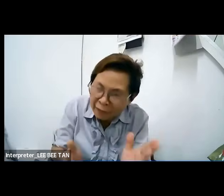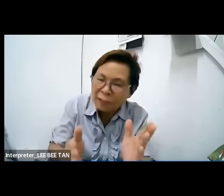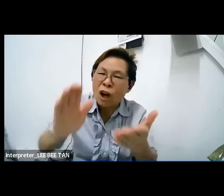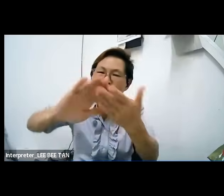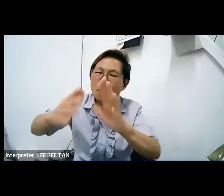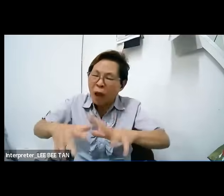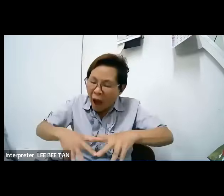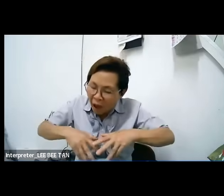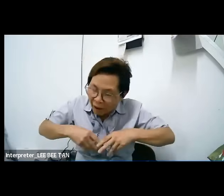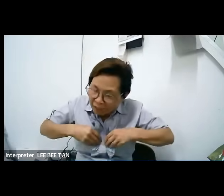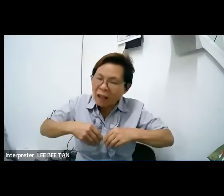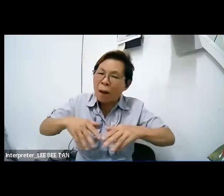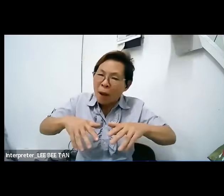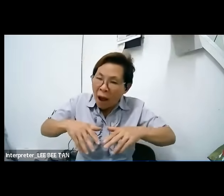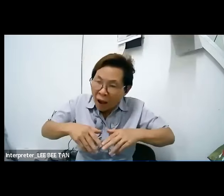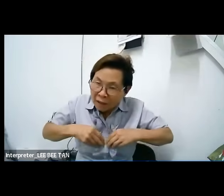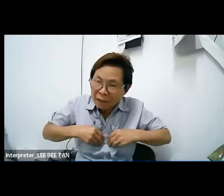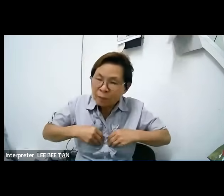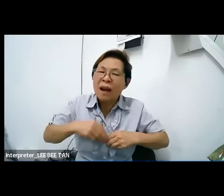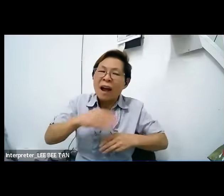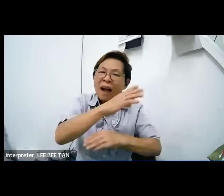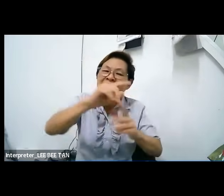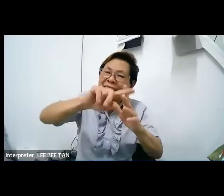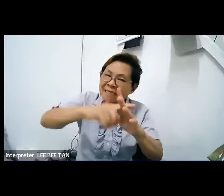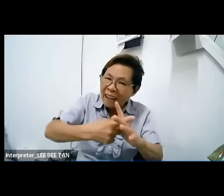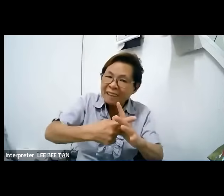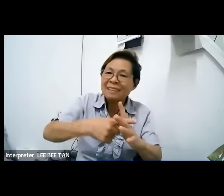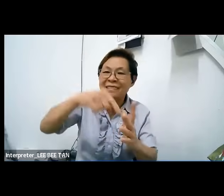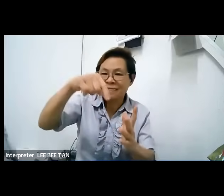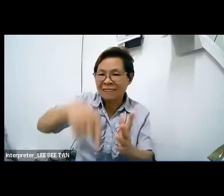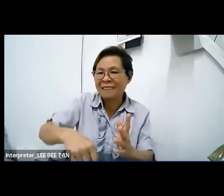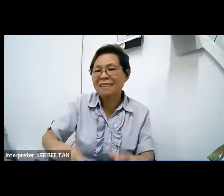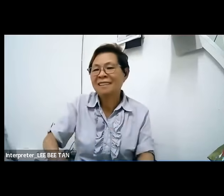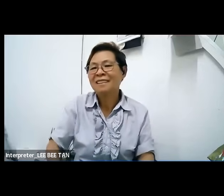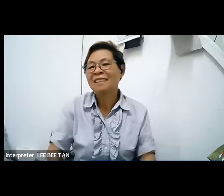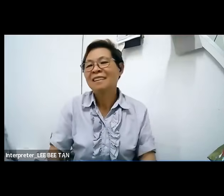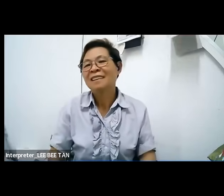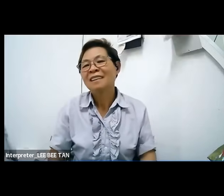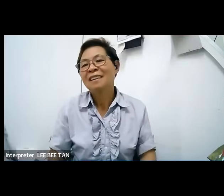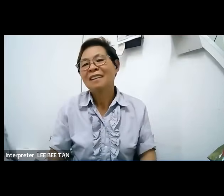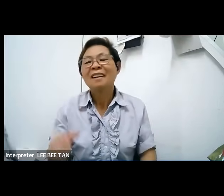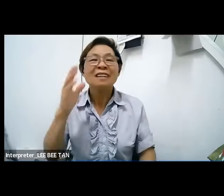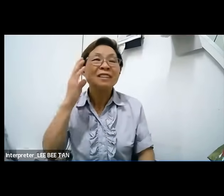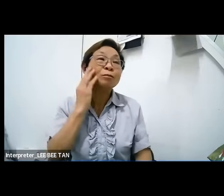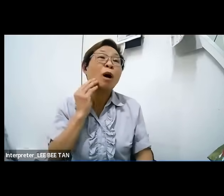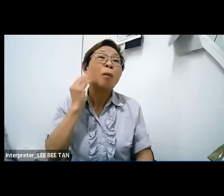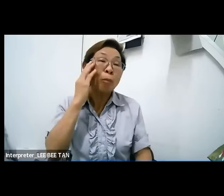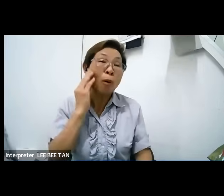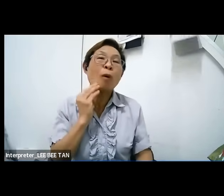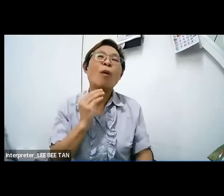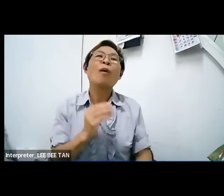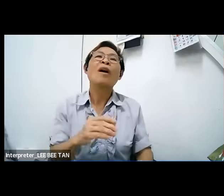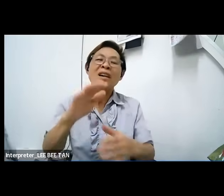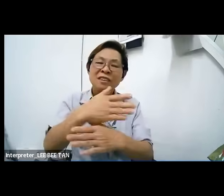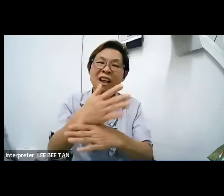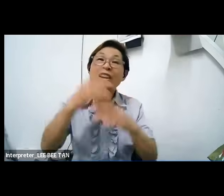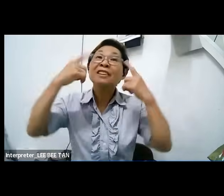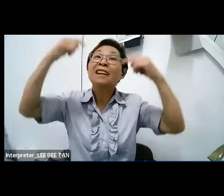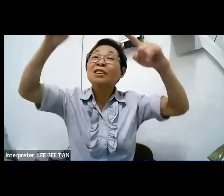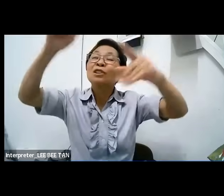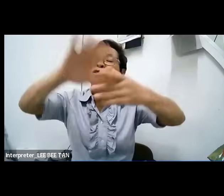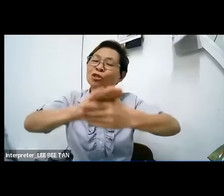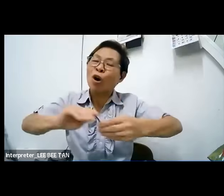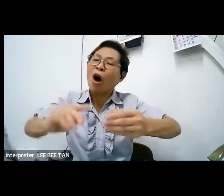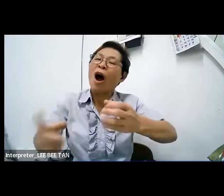to implement it. So, and through our experience sharing successful stories about